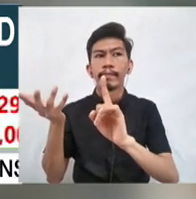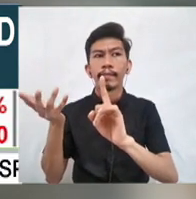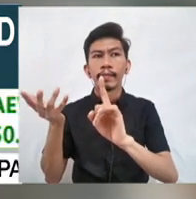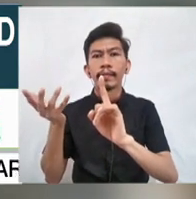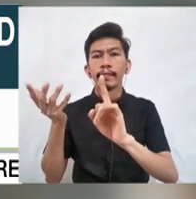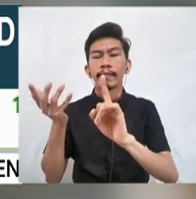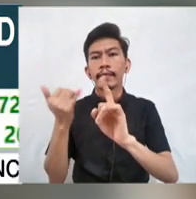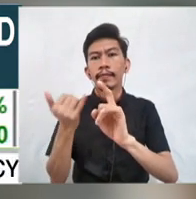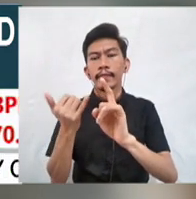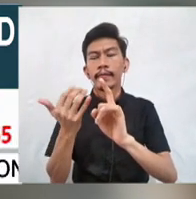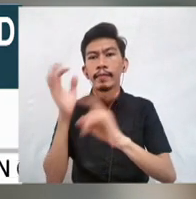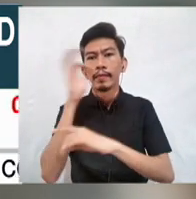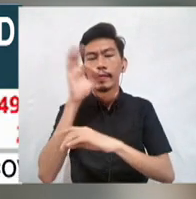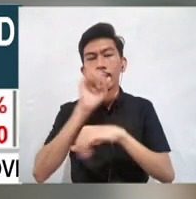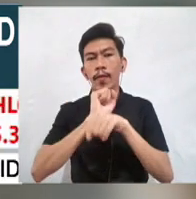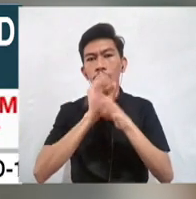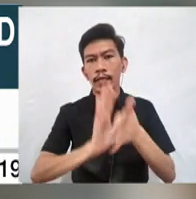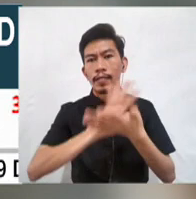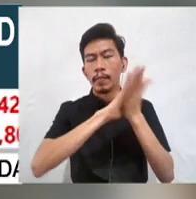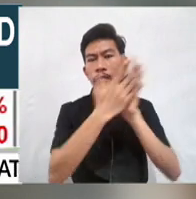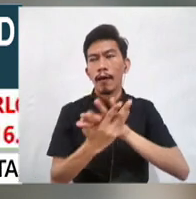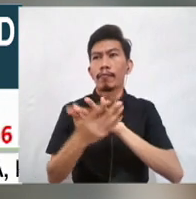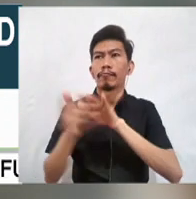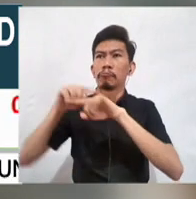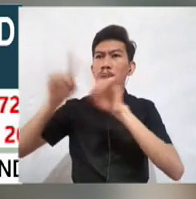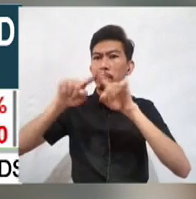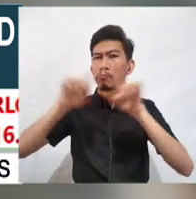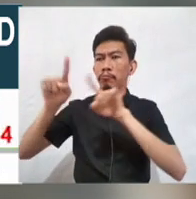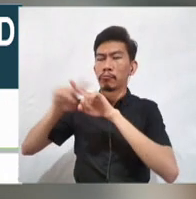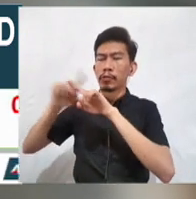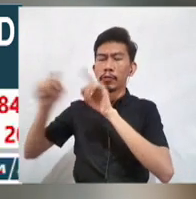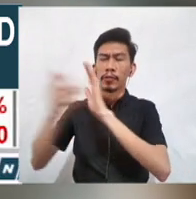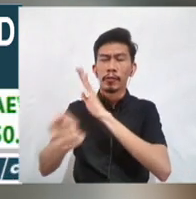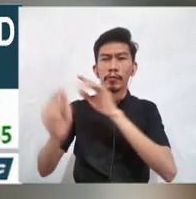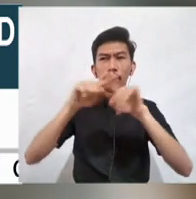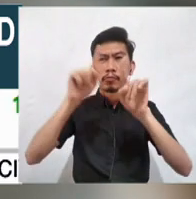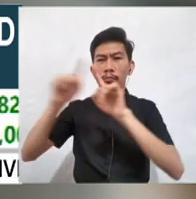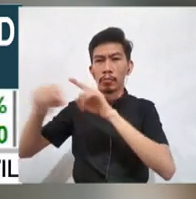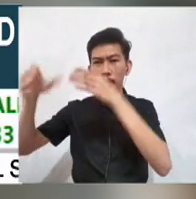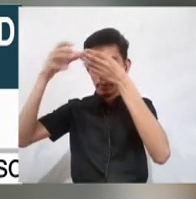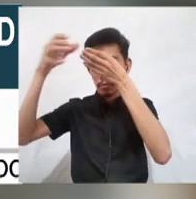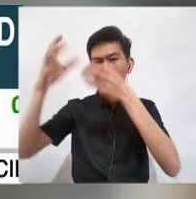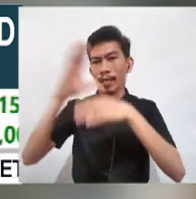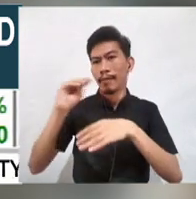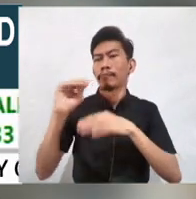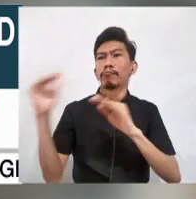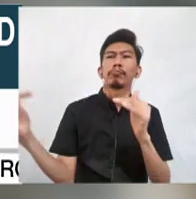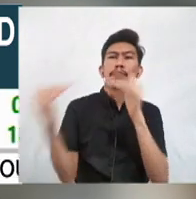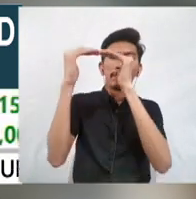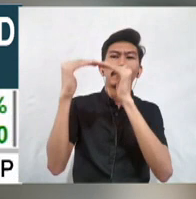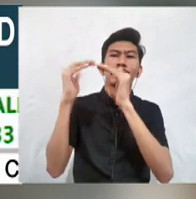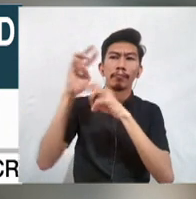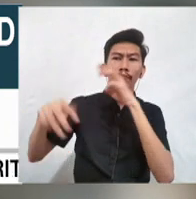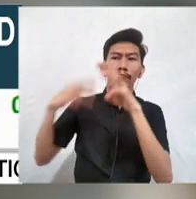Filipino workers to become multi-knowledge, multi-skilled, and world-class workers. Mm-hmm. No? So